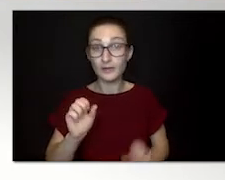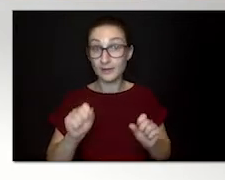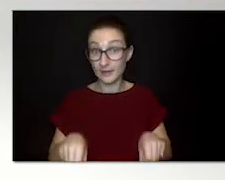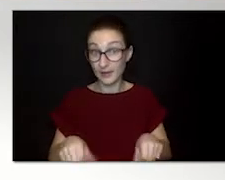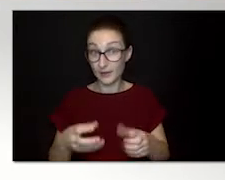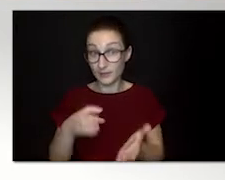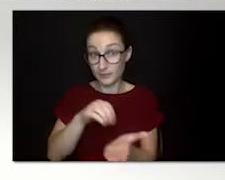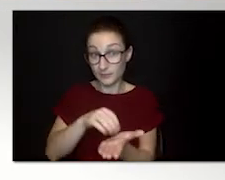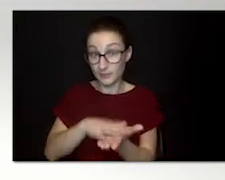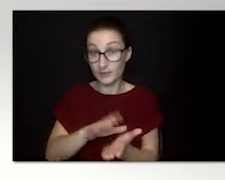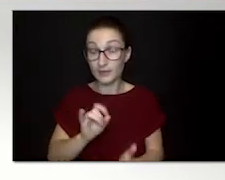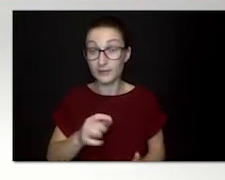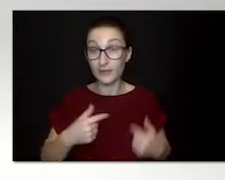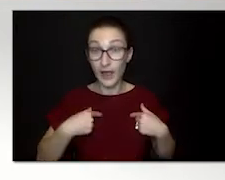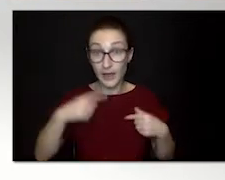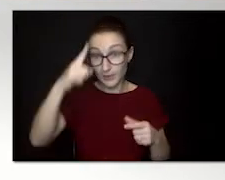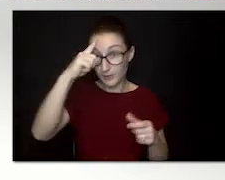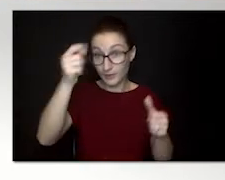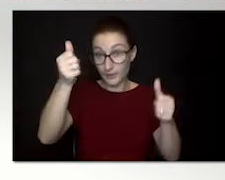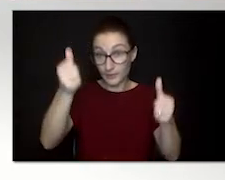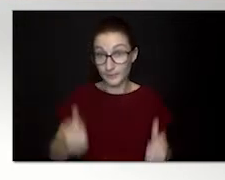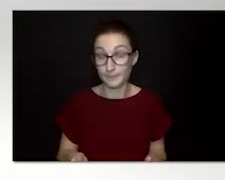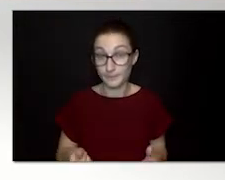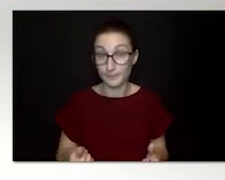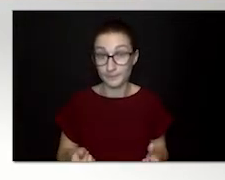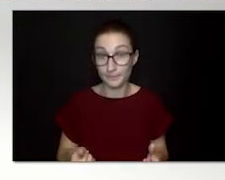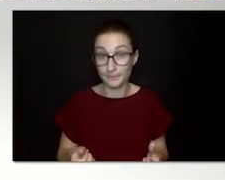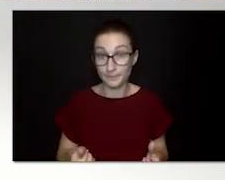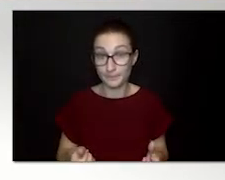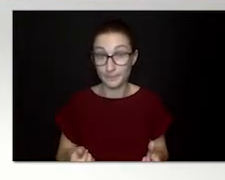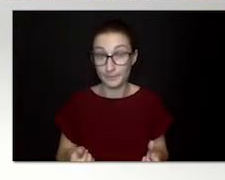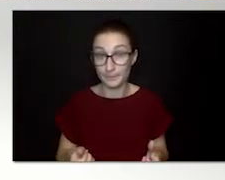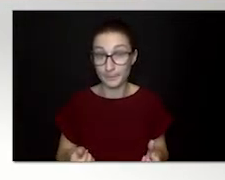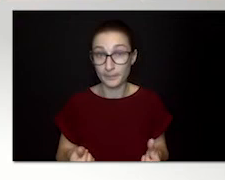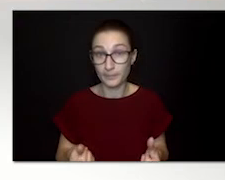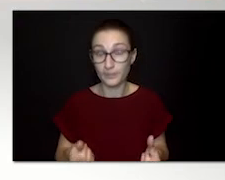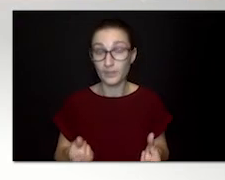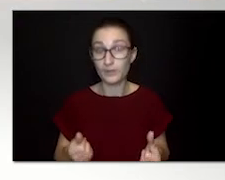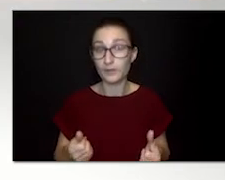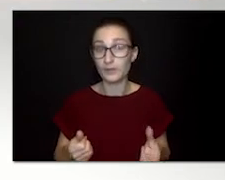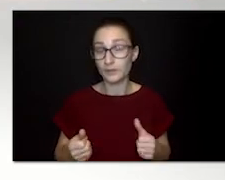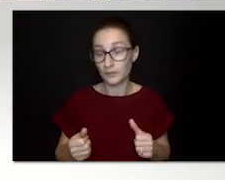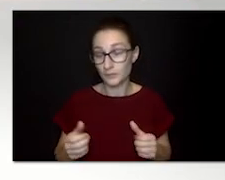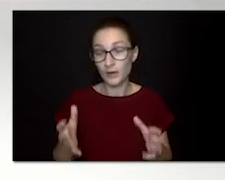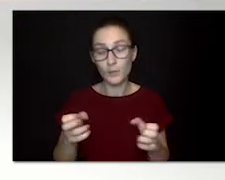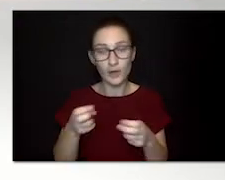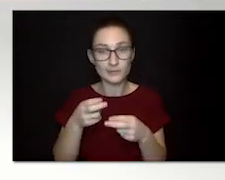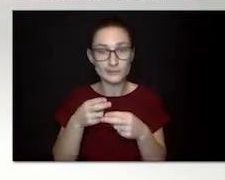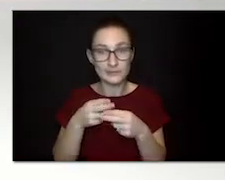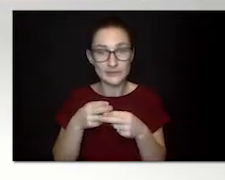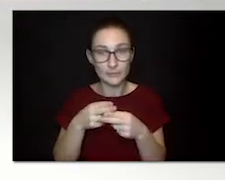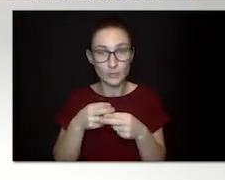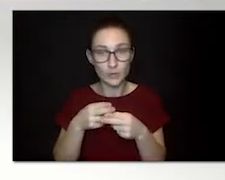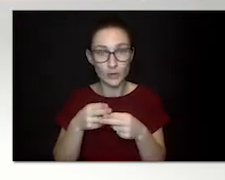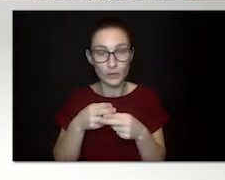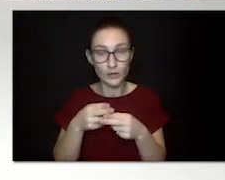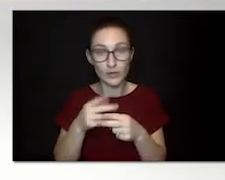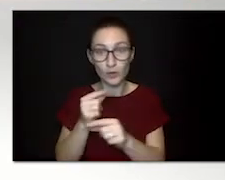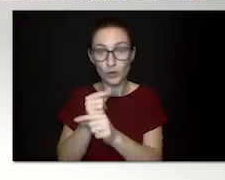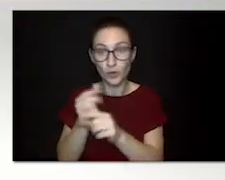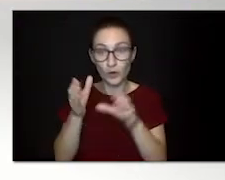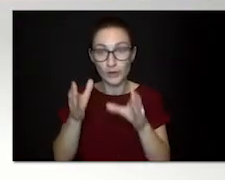was incapacitated and not able to care for her, but he's not ready to take on that responsibility, that a temporary one